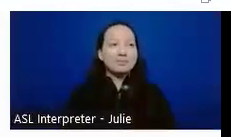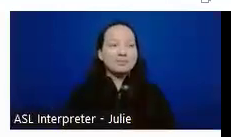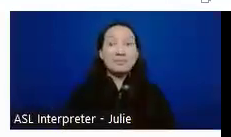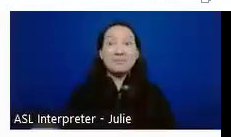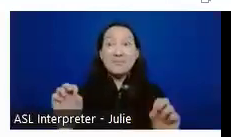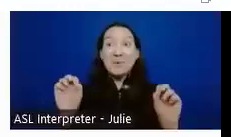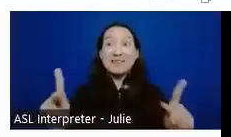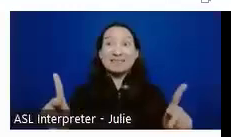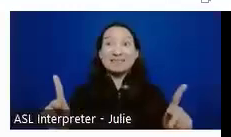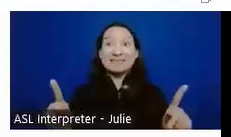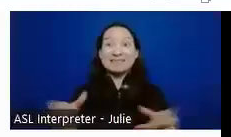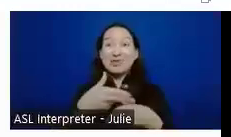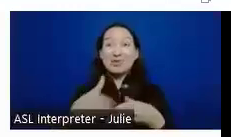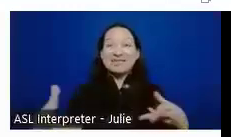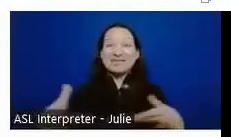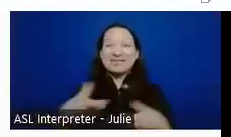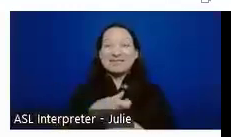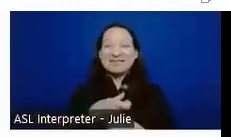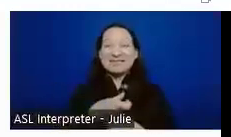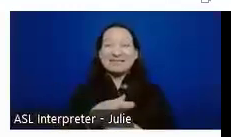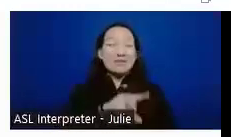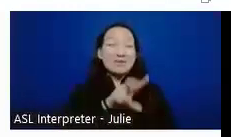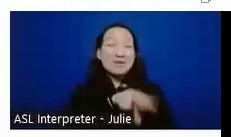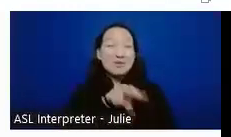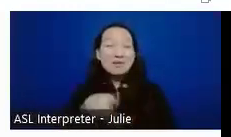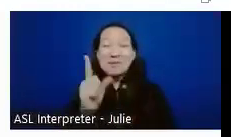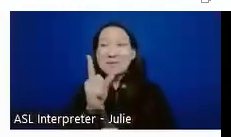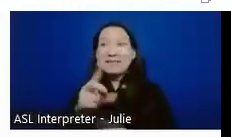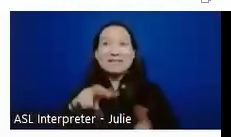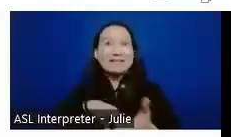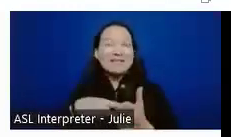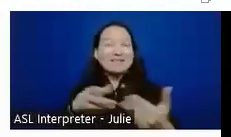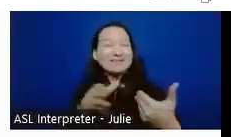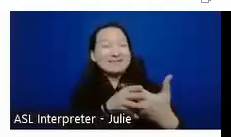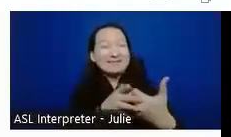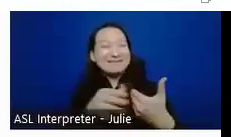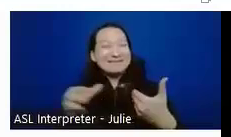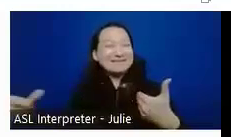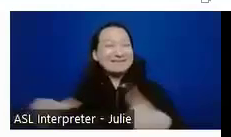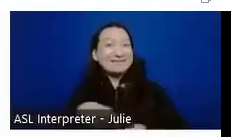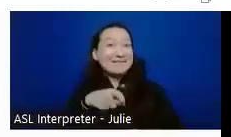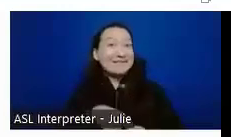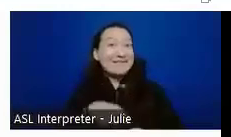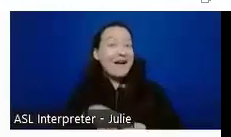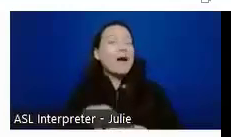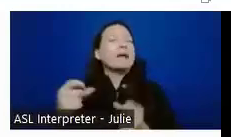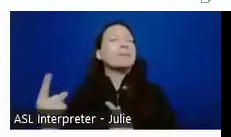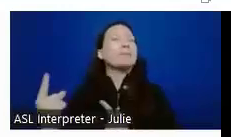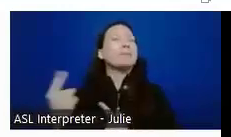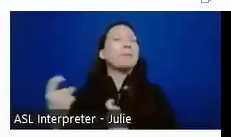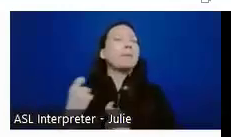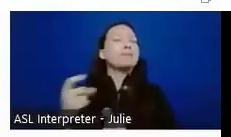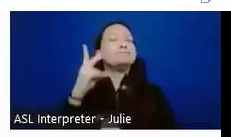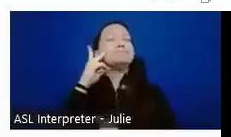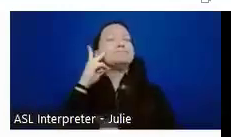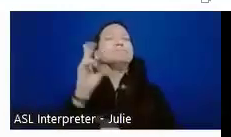All right, that's my quick summary. Took us 22 minutes. That leaves us the rest of the time to ask questions, see what